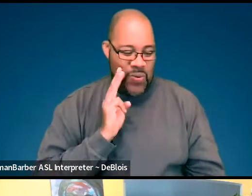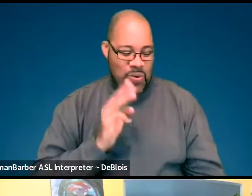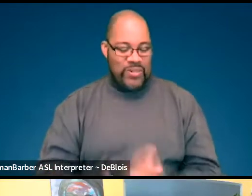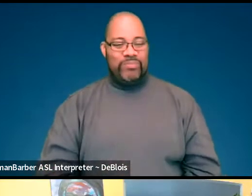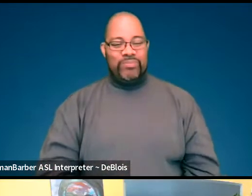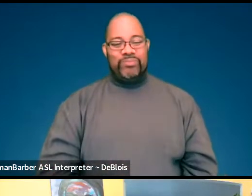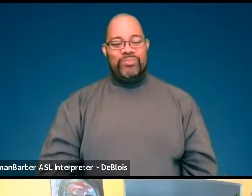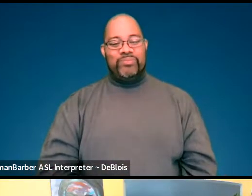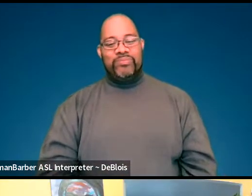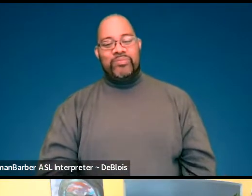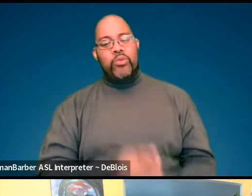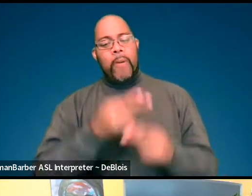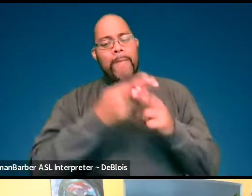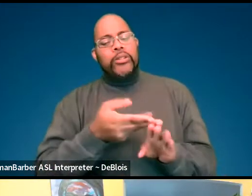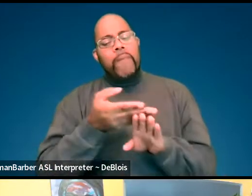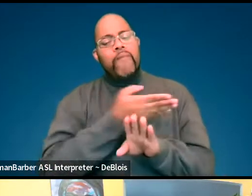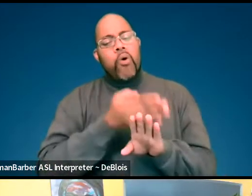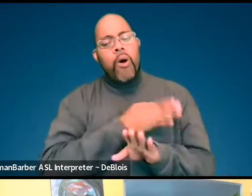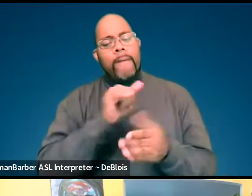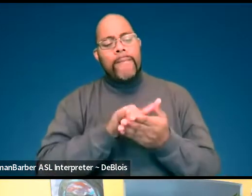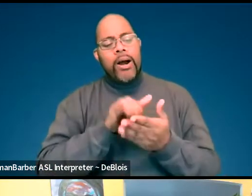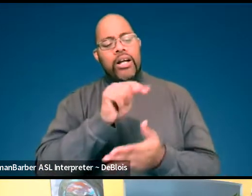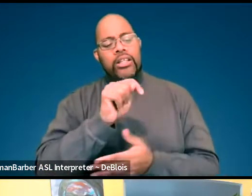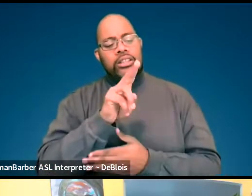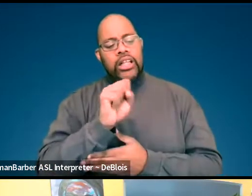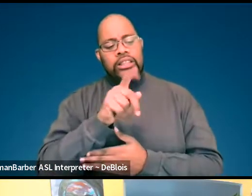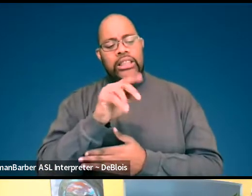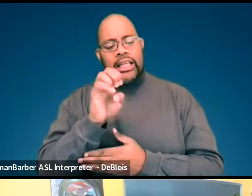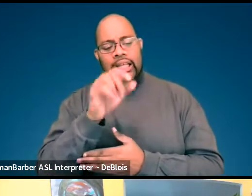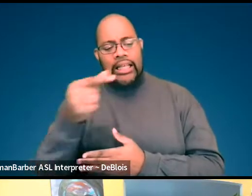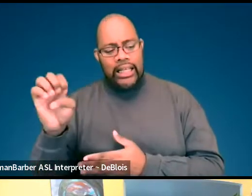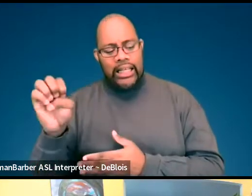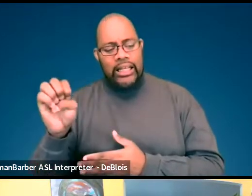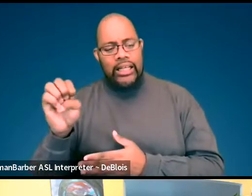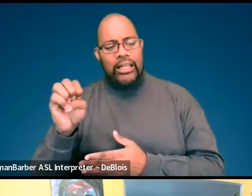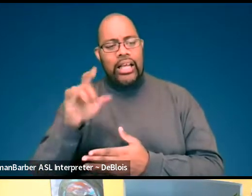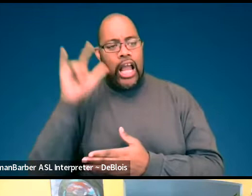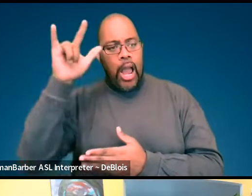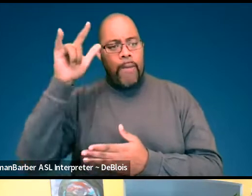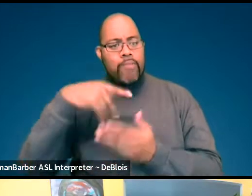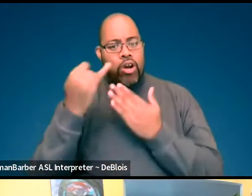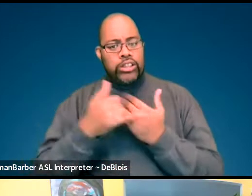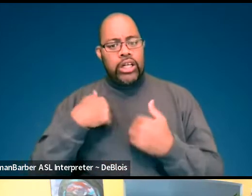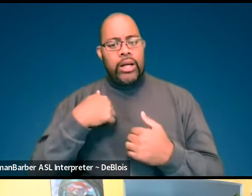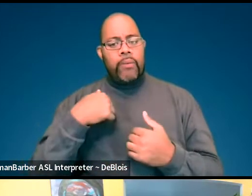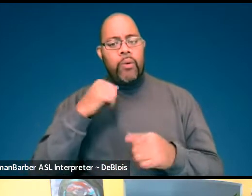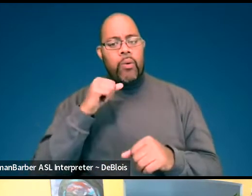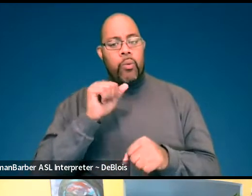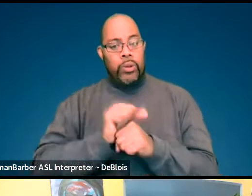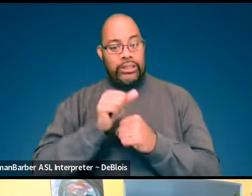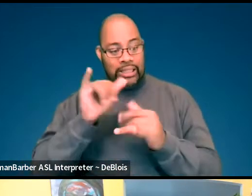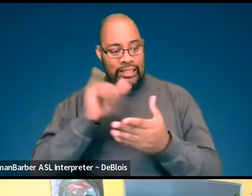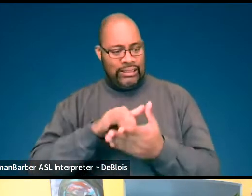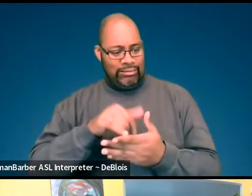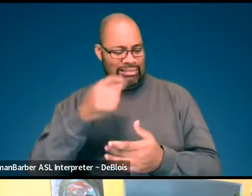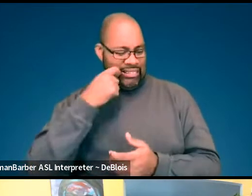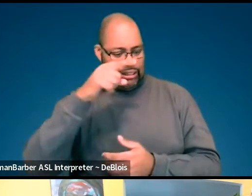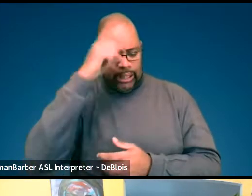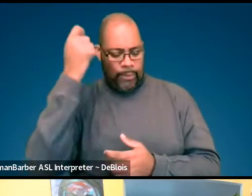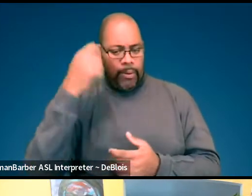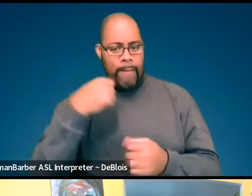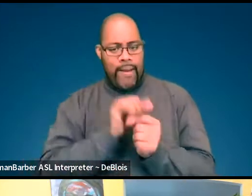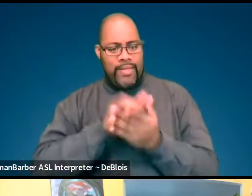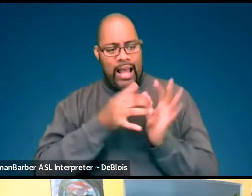You mentioned earlier about the Tuskegee Airmen Project, and I have been working with it, and it's still this past summer, and making